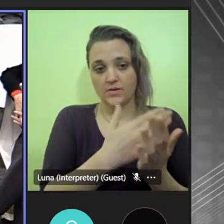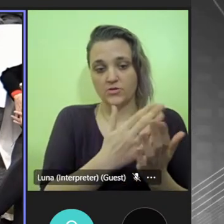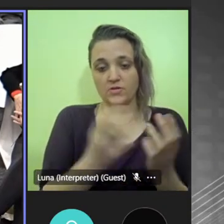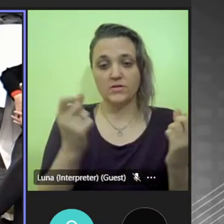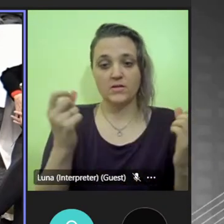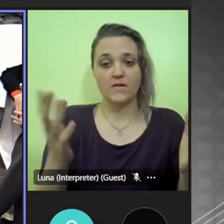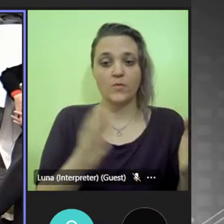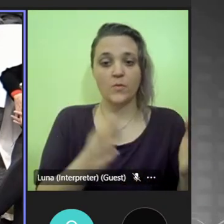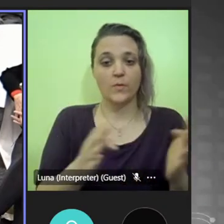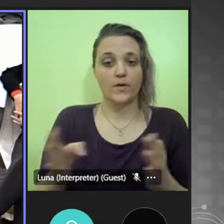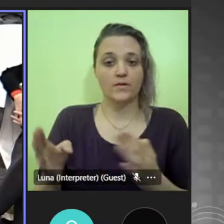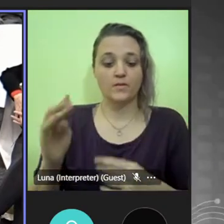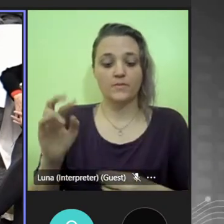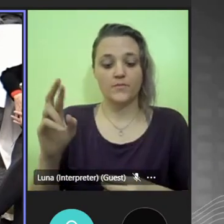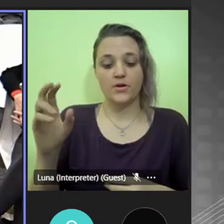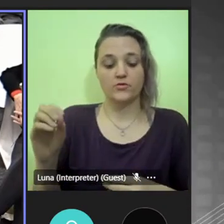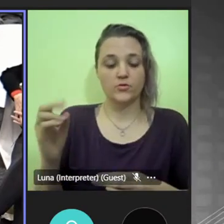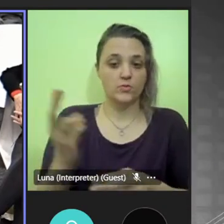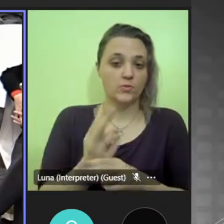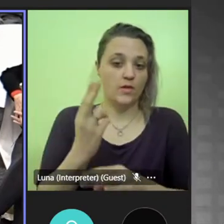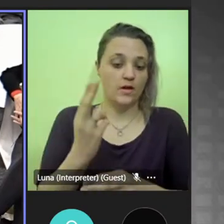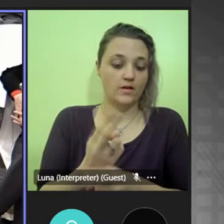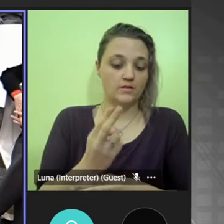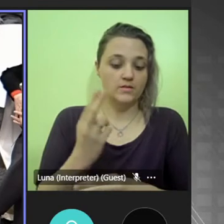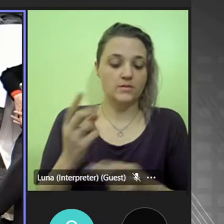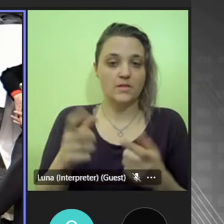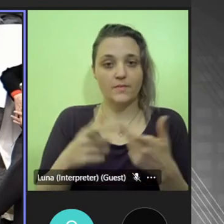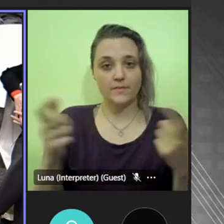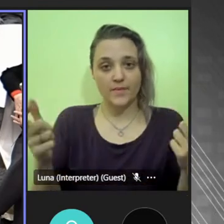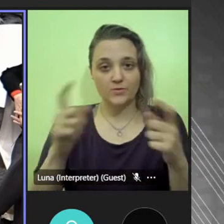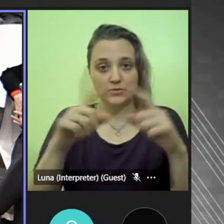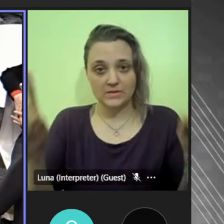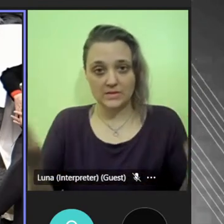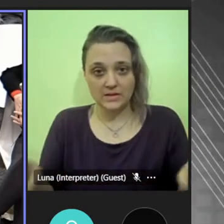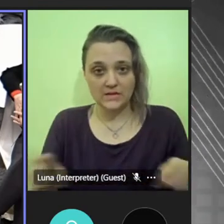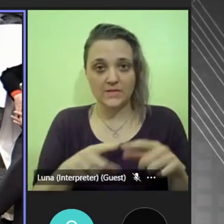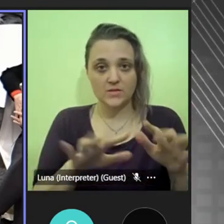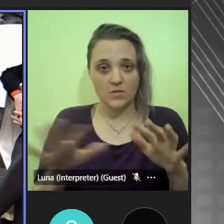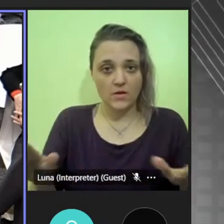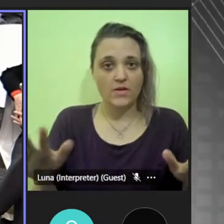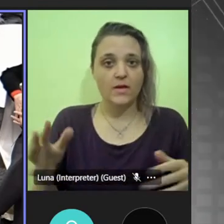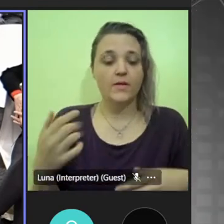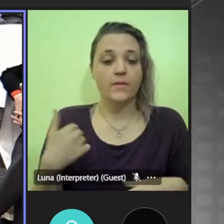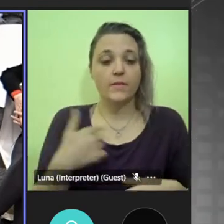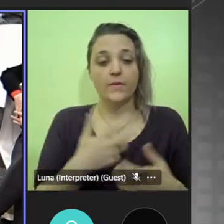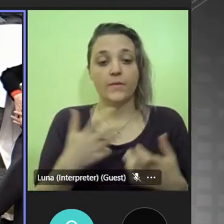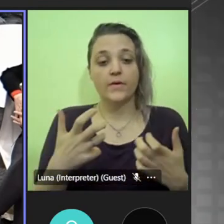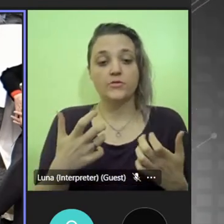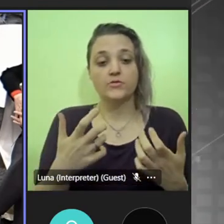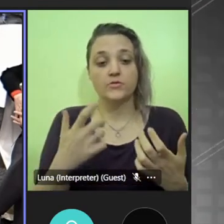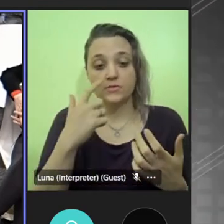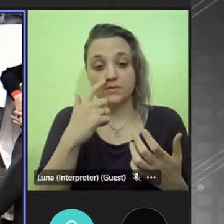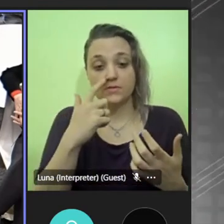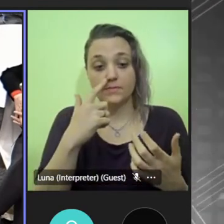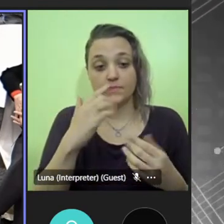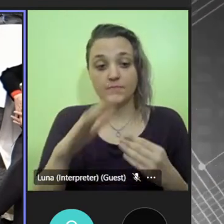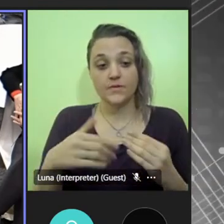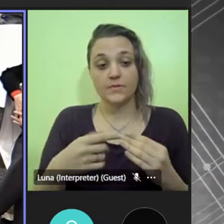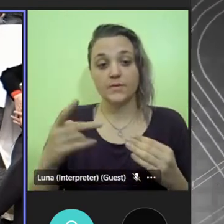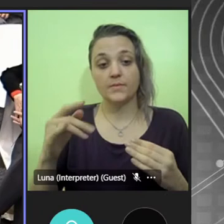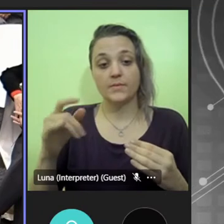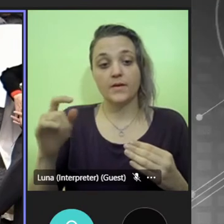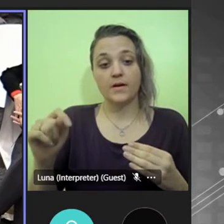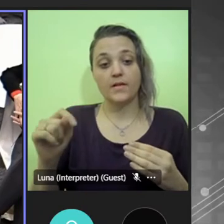we're gonna let the line of different ways that Metro um utilizes you know the big screen TVs and all that we wanted to try a